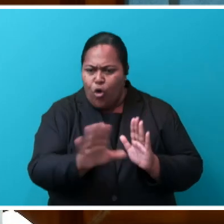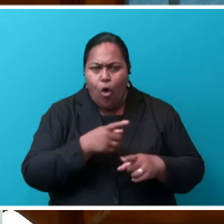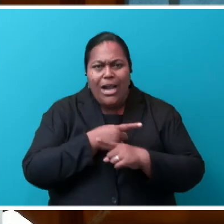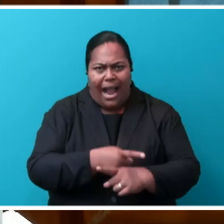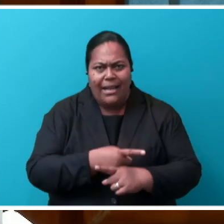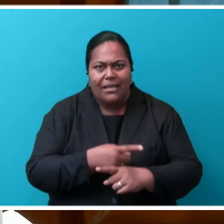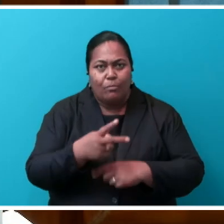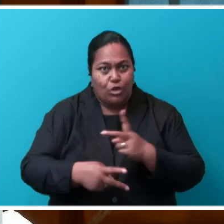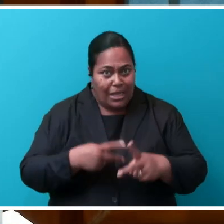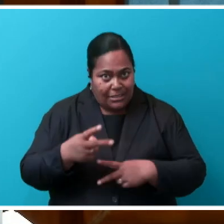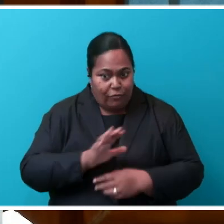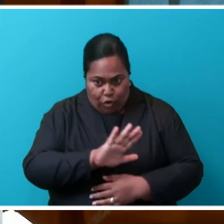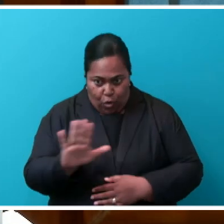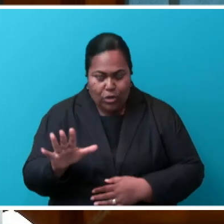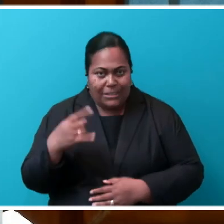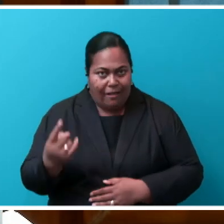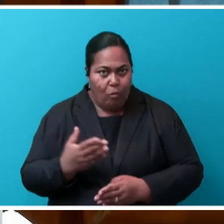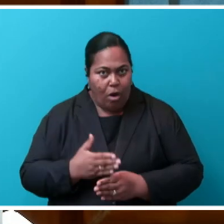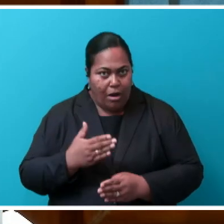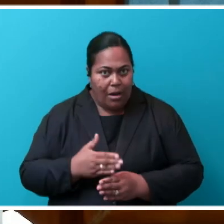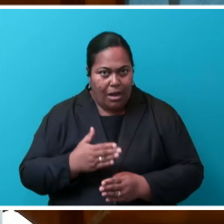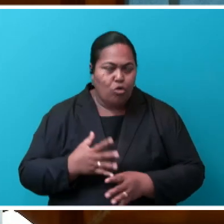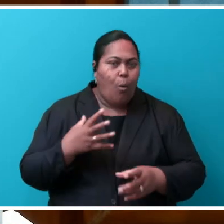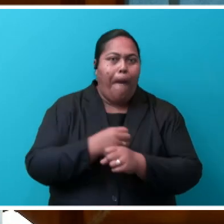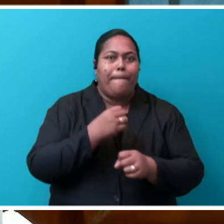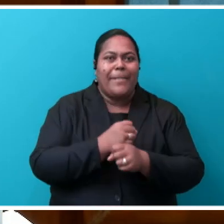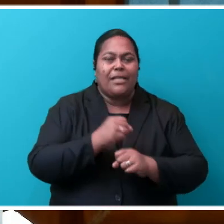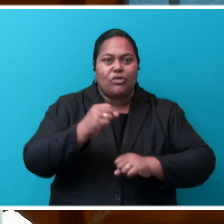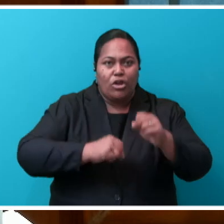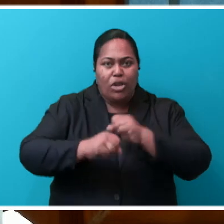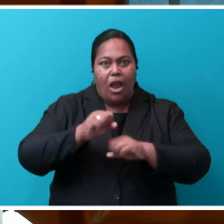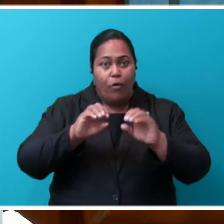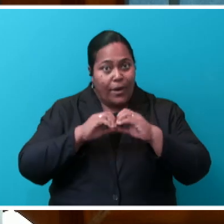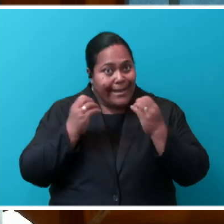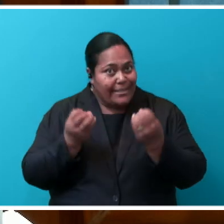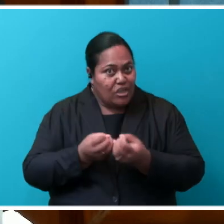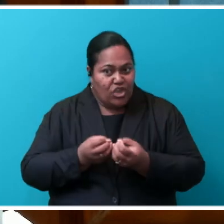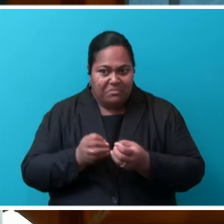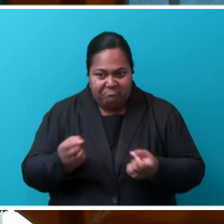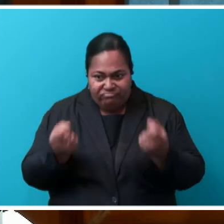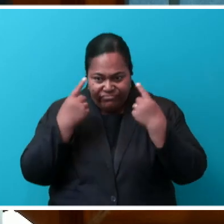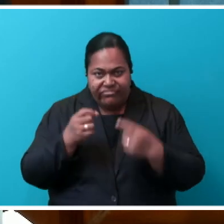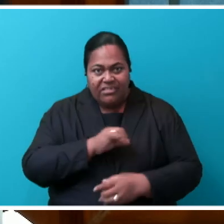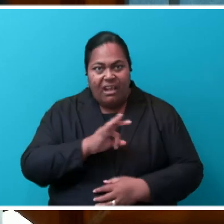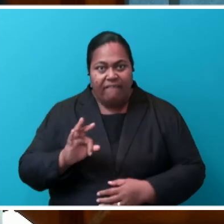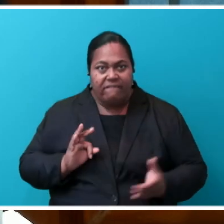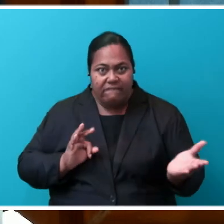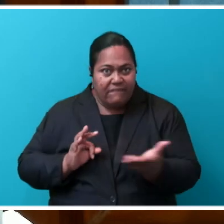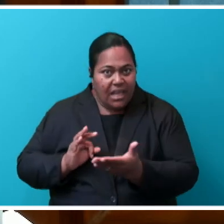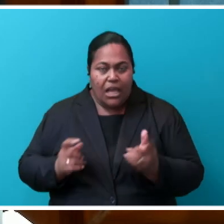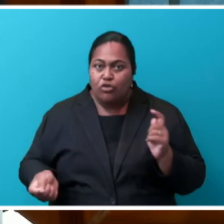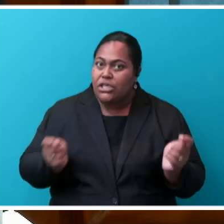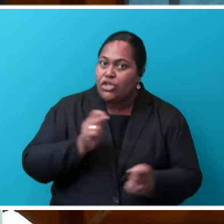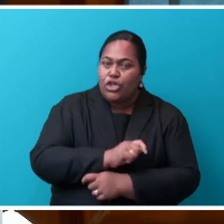adjusting staff placement to align with the updated organization structure, and transitioning to a performance-based